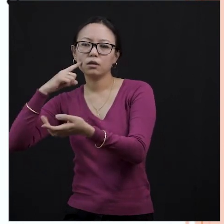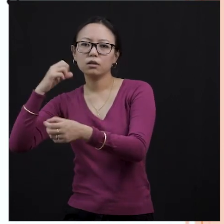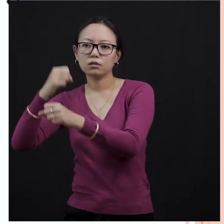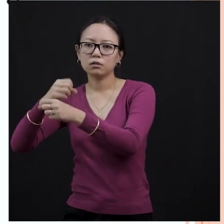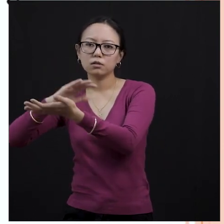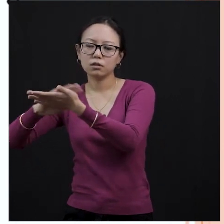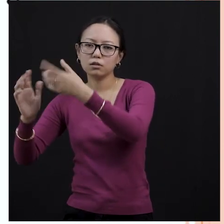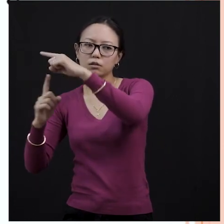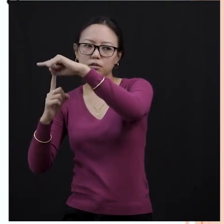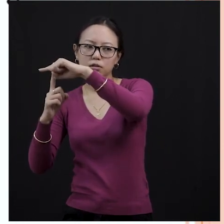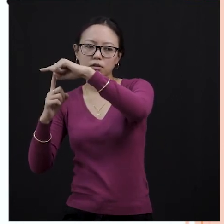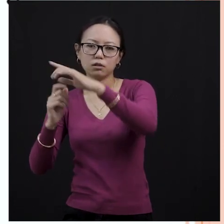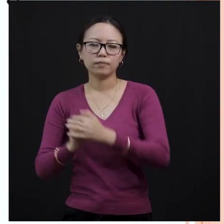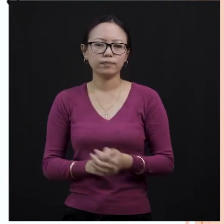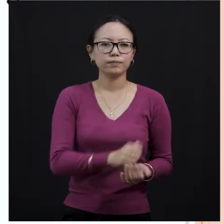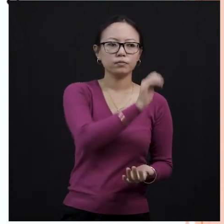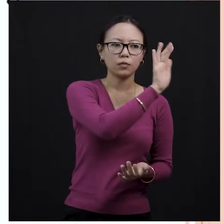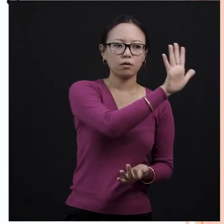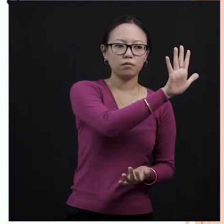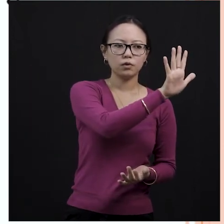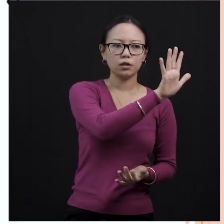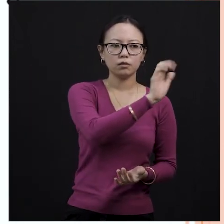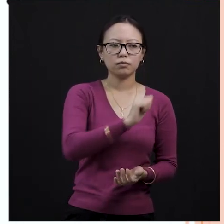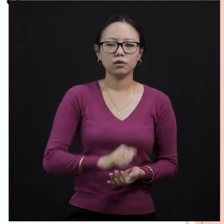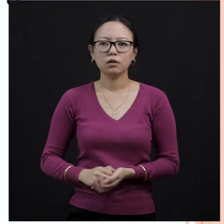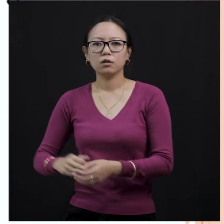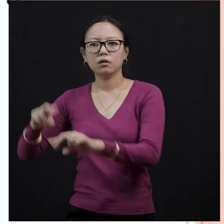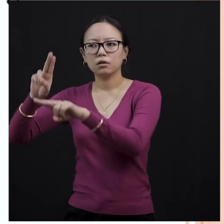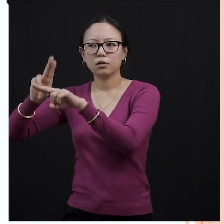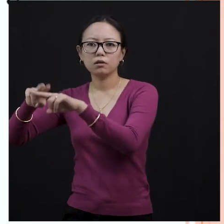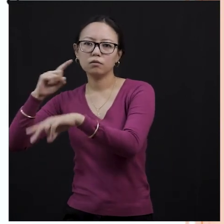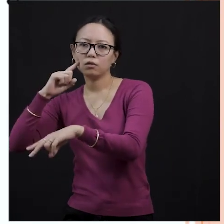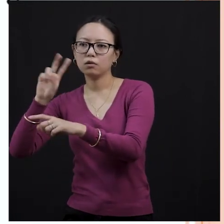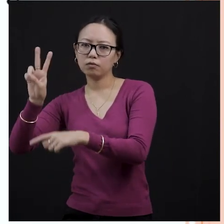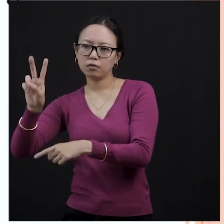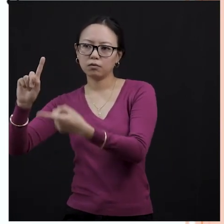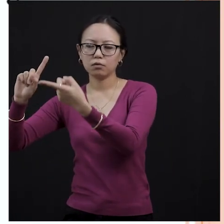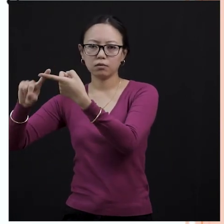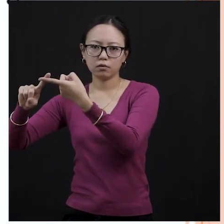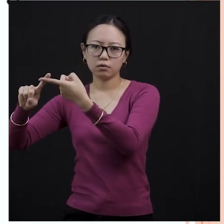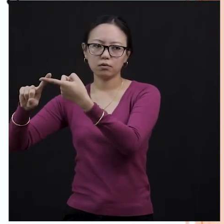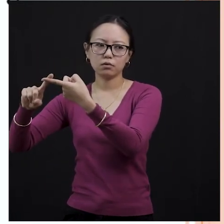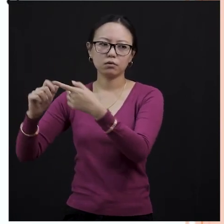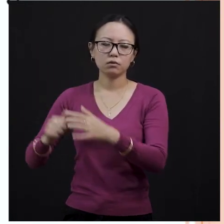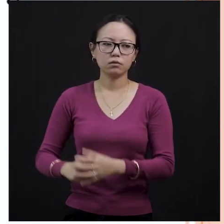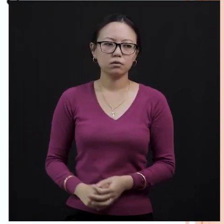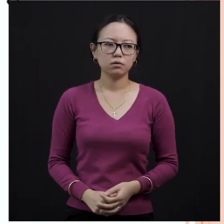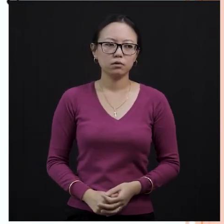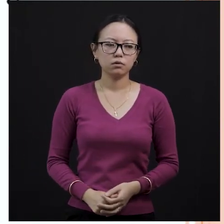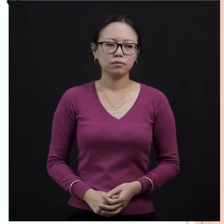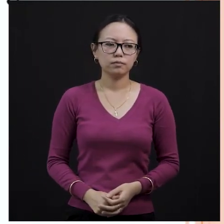manner. And 5, we have 5 here. So 5 name is